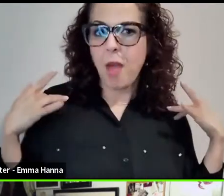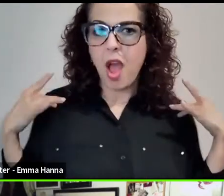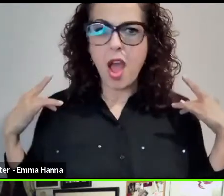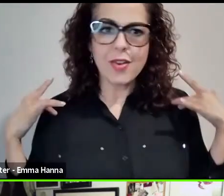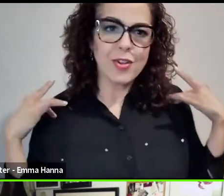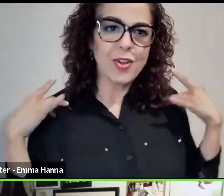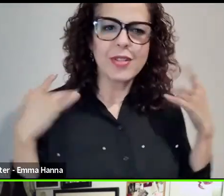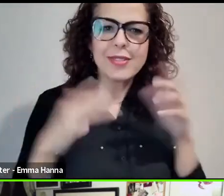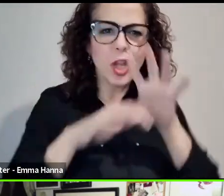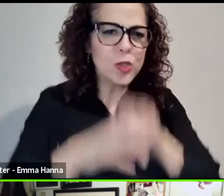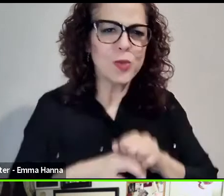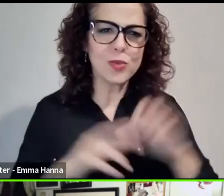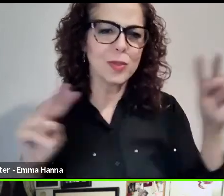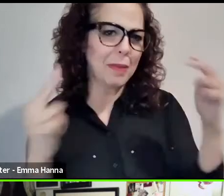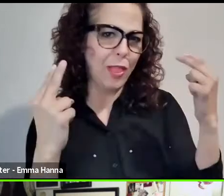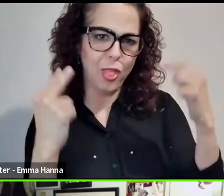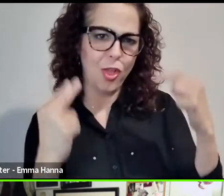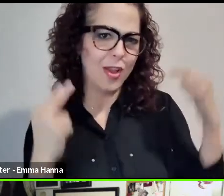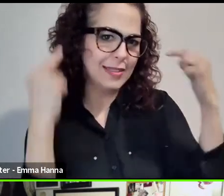at and